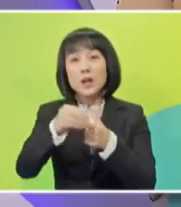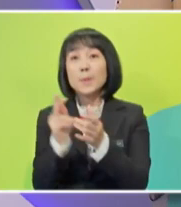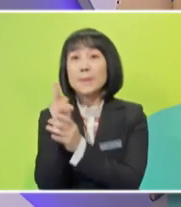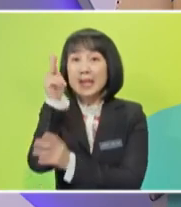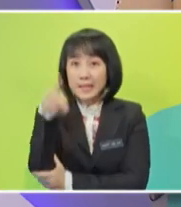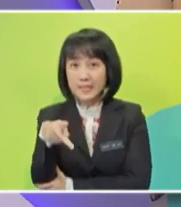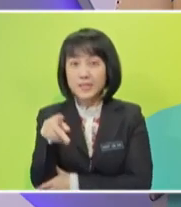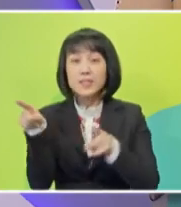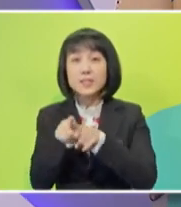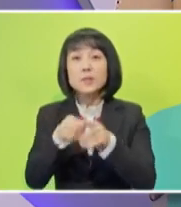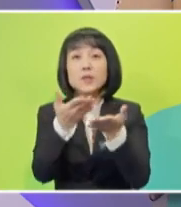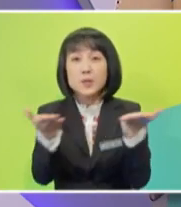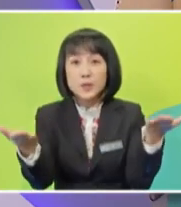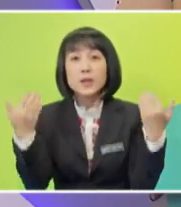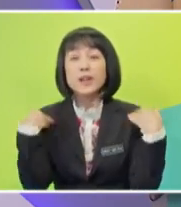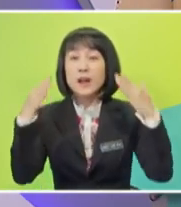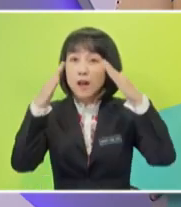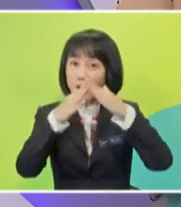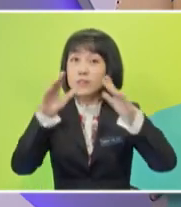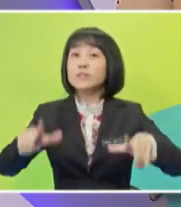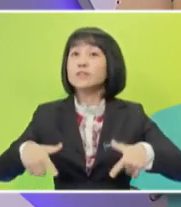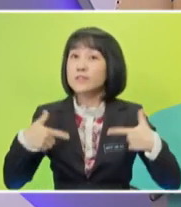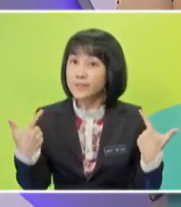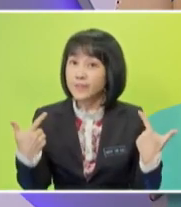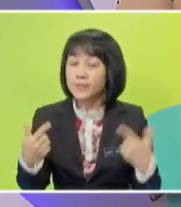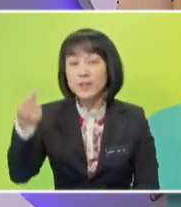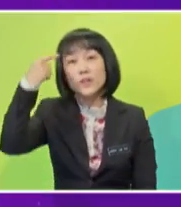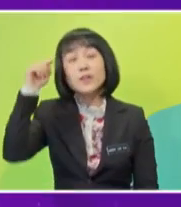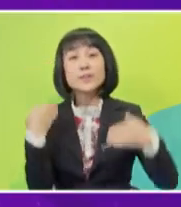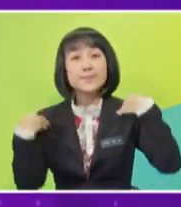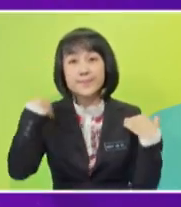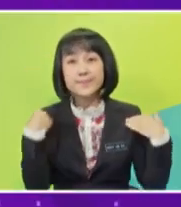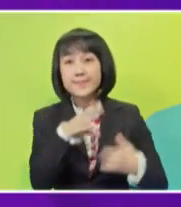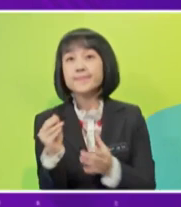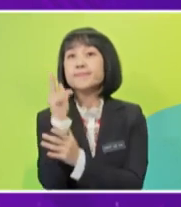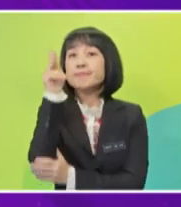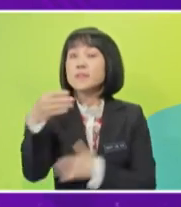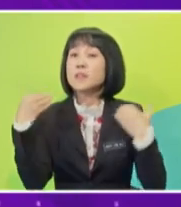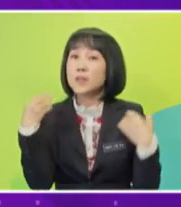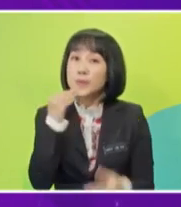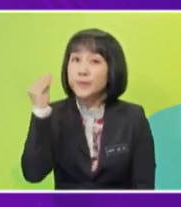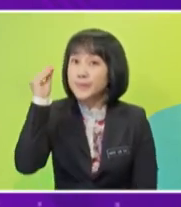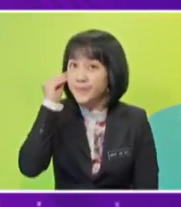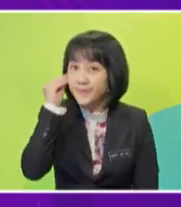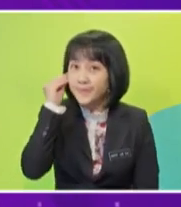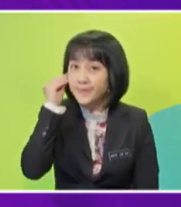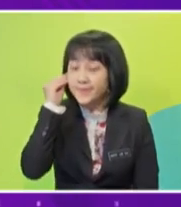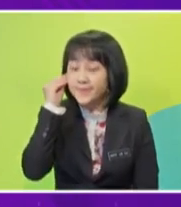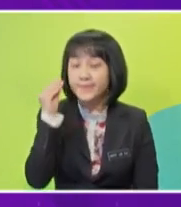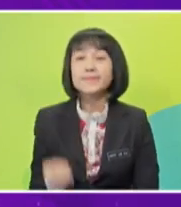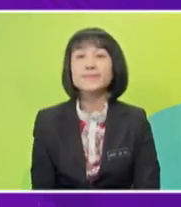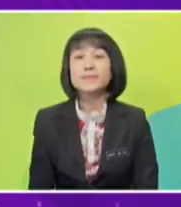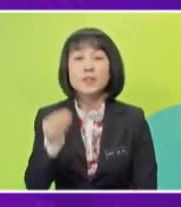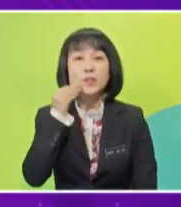you, you have a house which you live in, right? So even for animals and plants, they have a home. And their home is actually